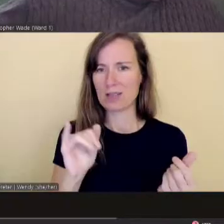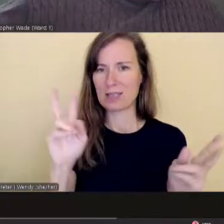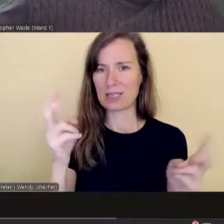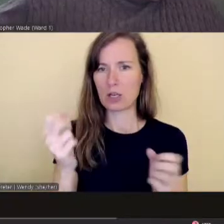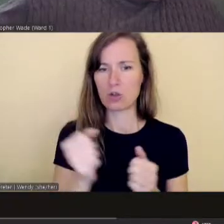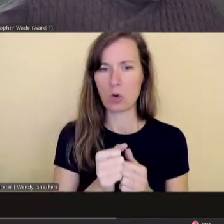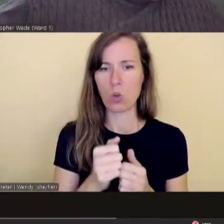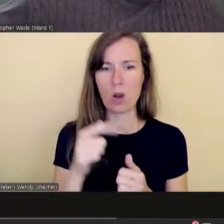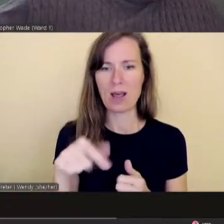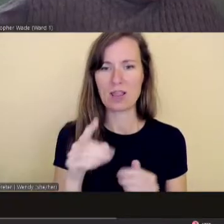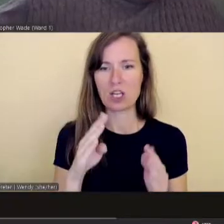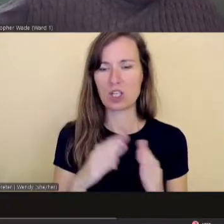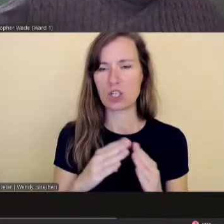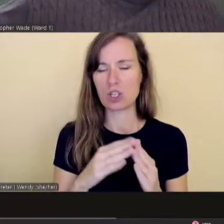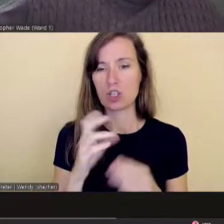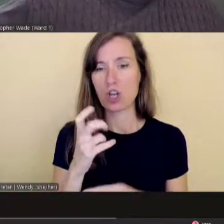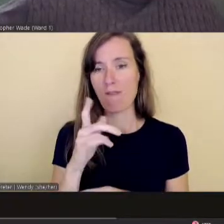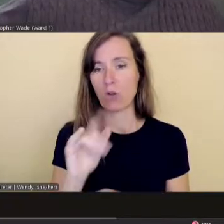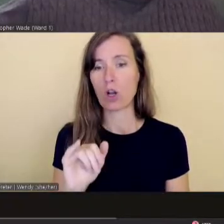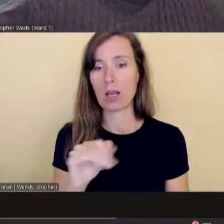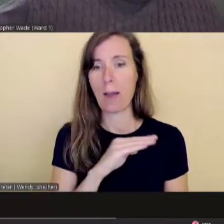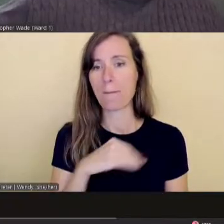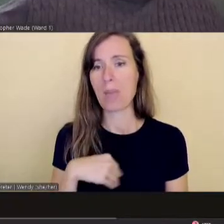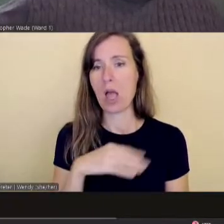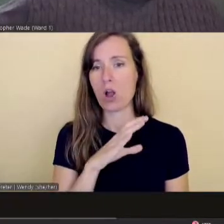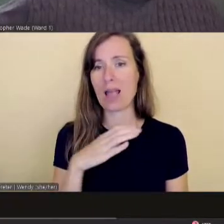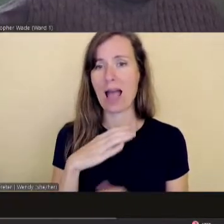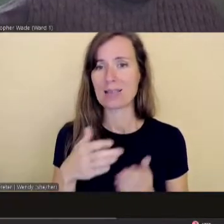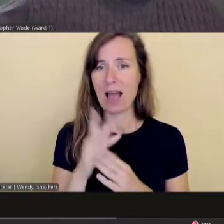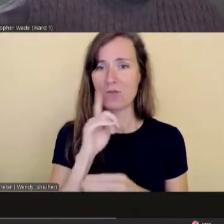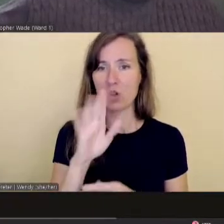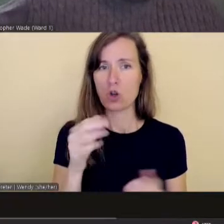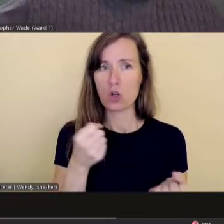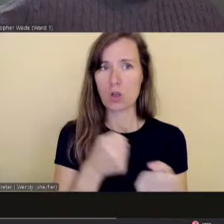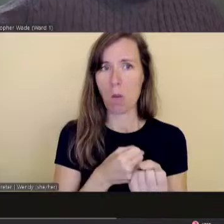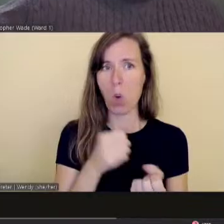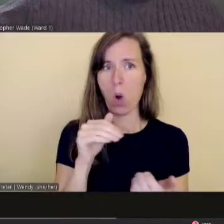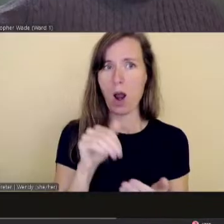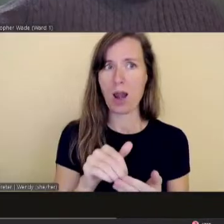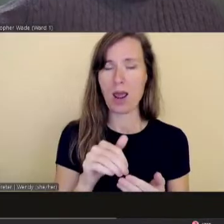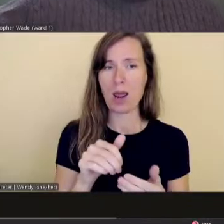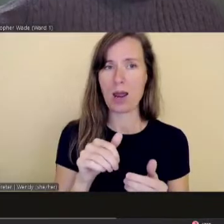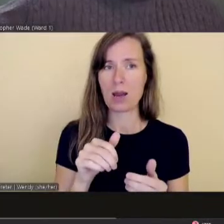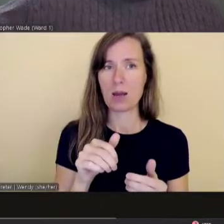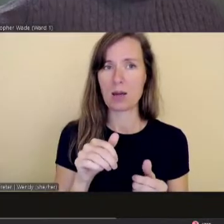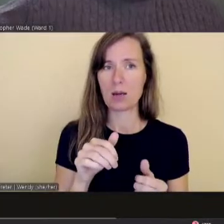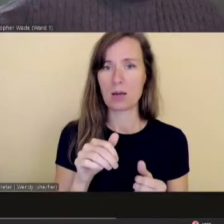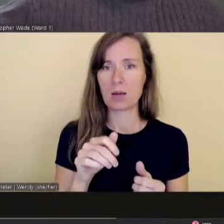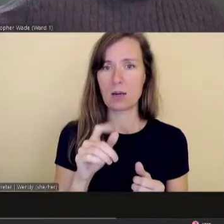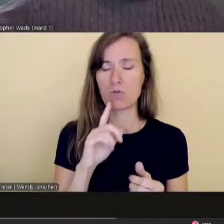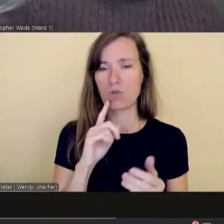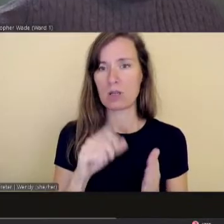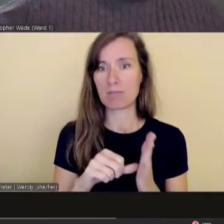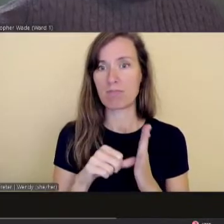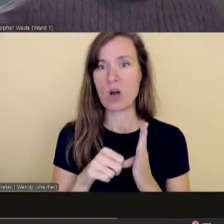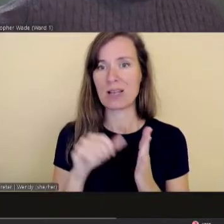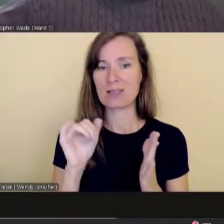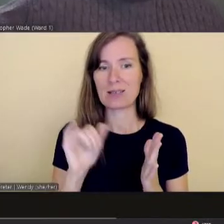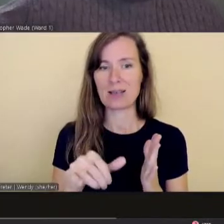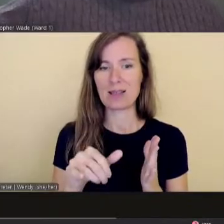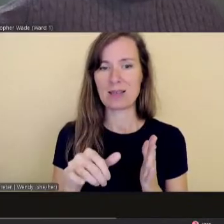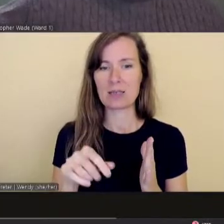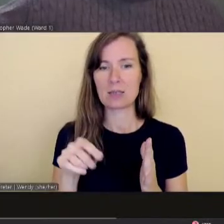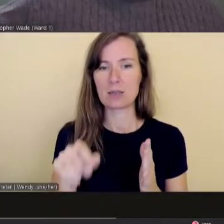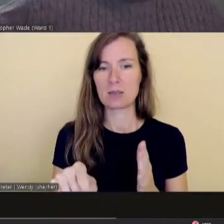support in pressing these phone agencies, because I don't